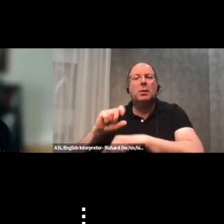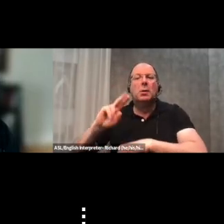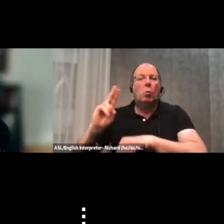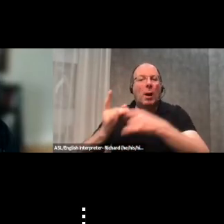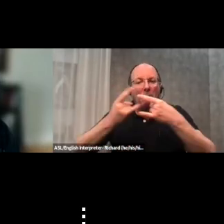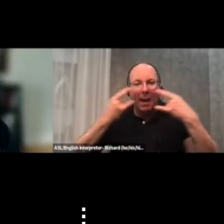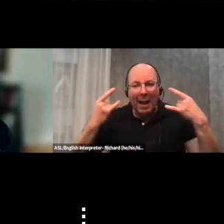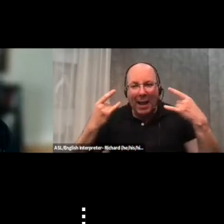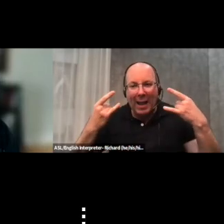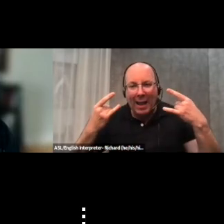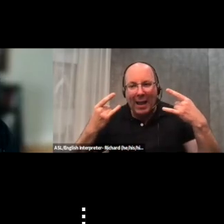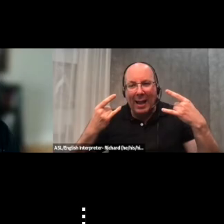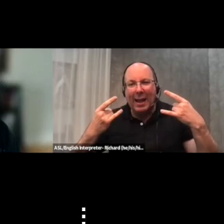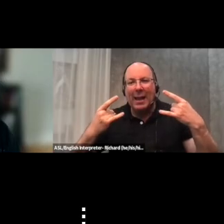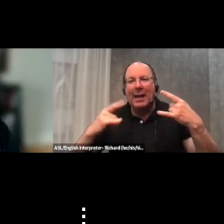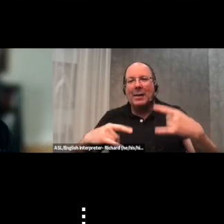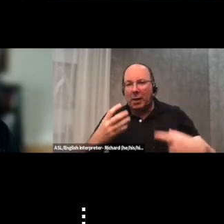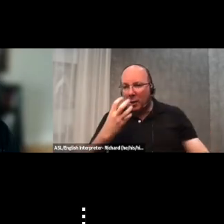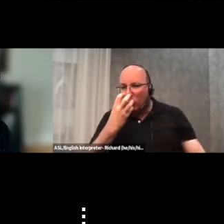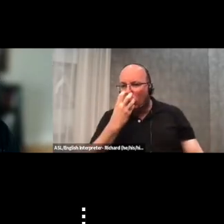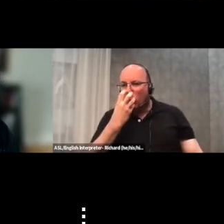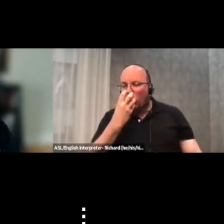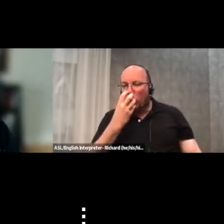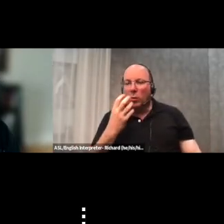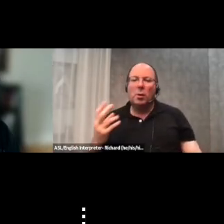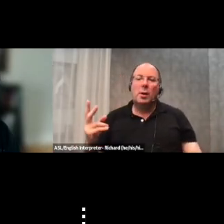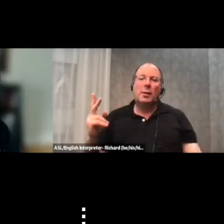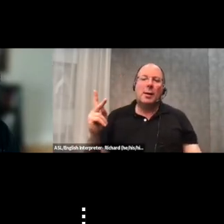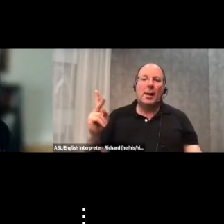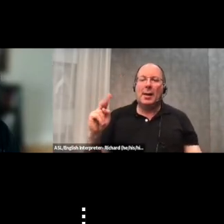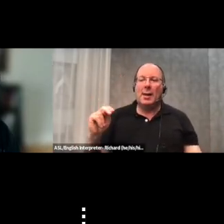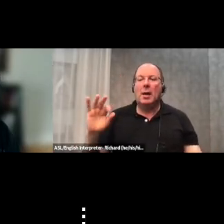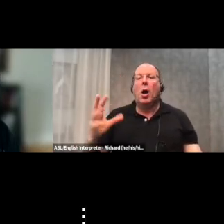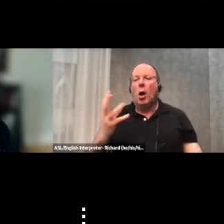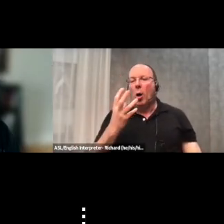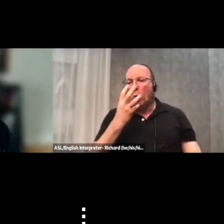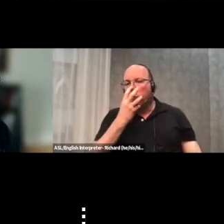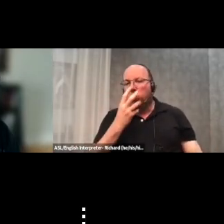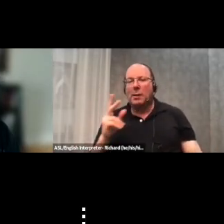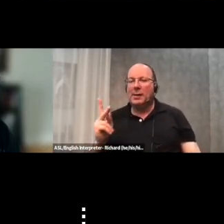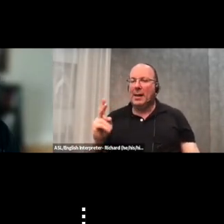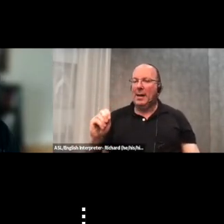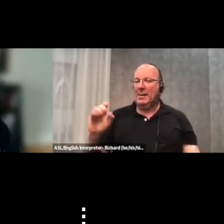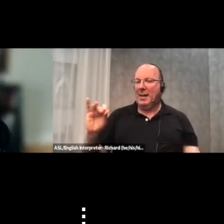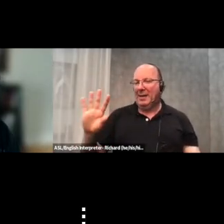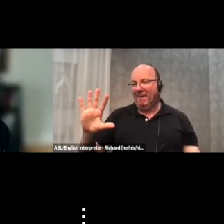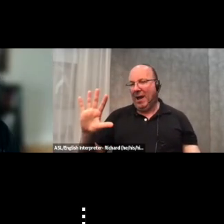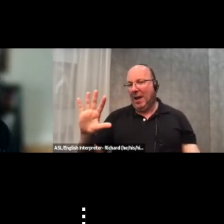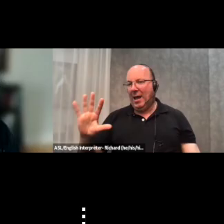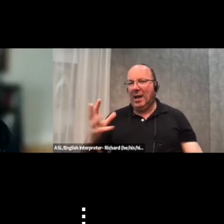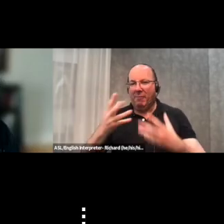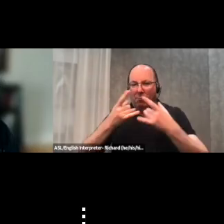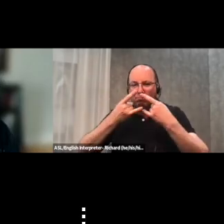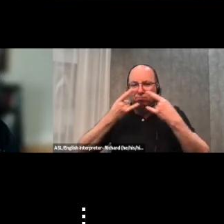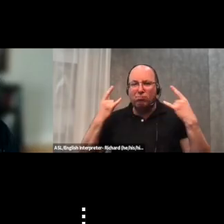or a respirator, which is a KN95 or better during sex. You can